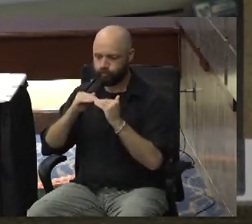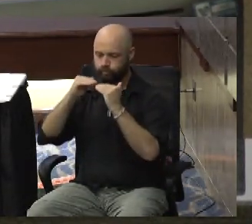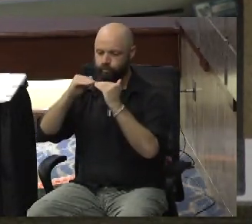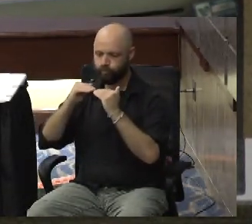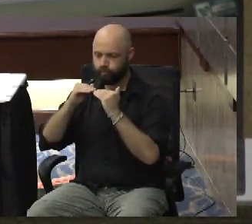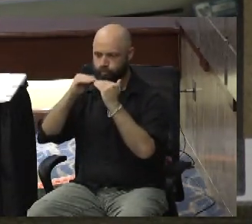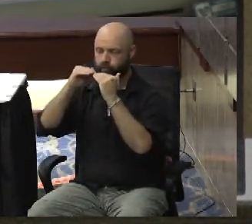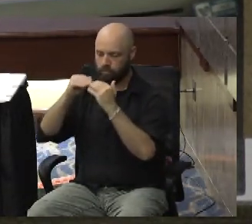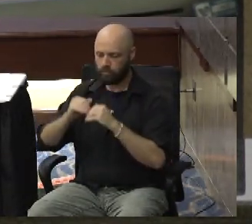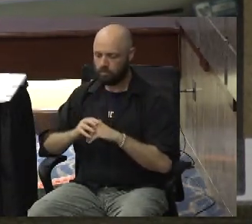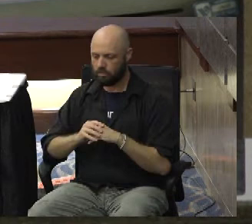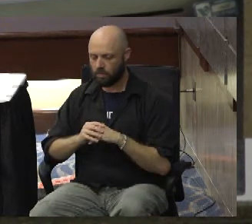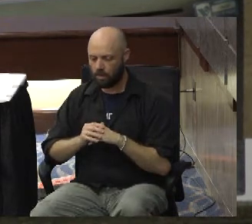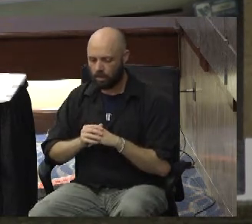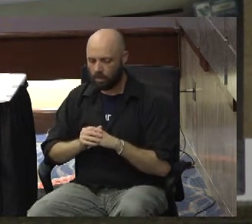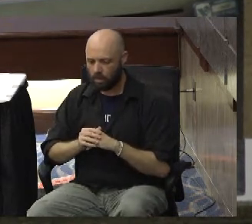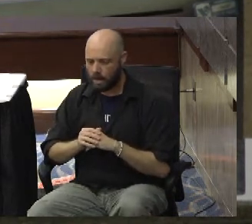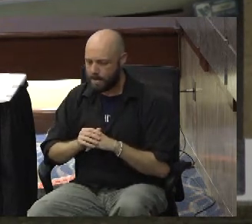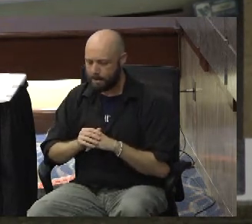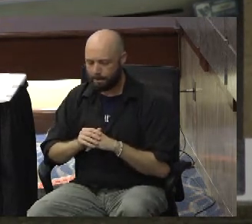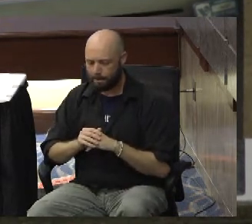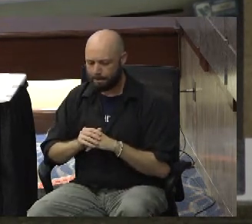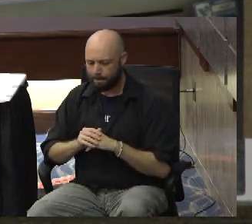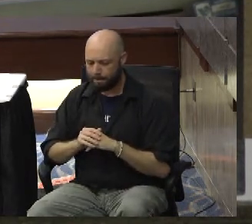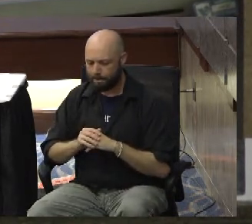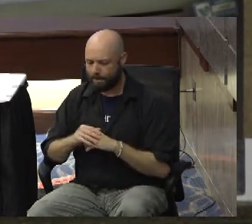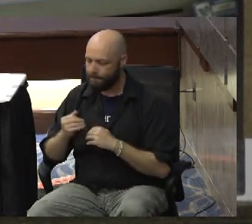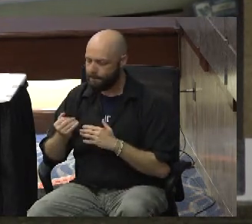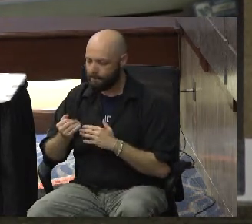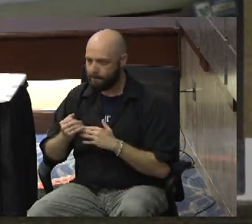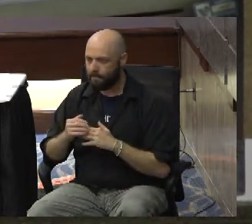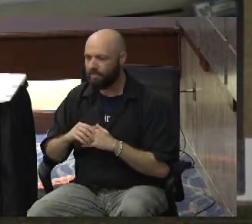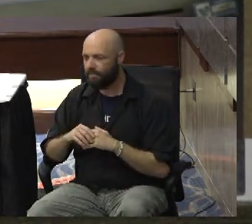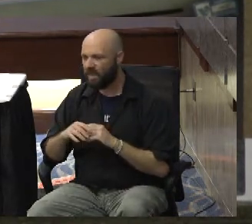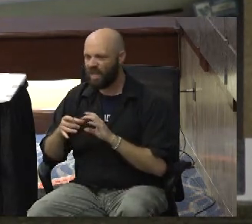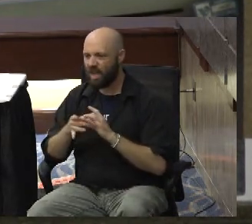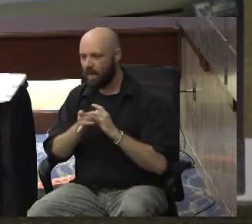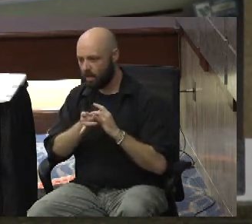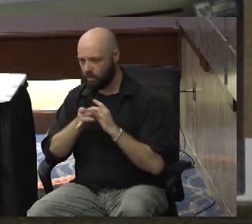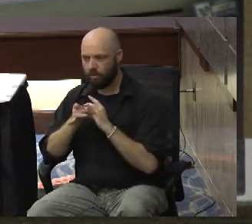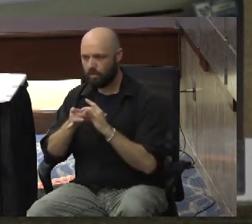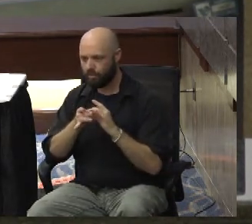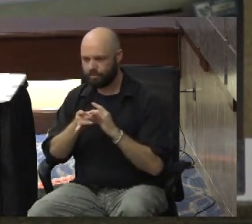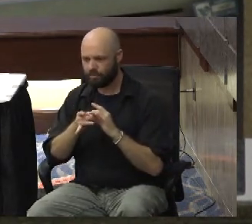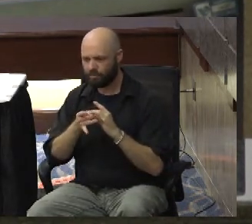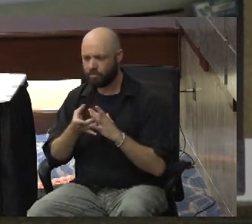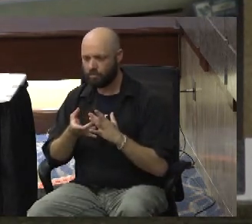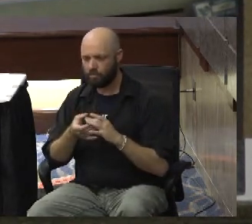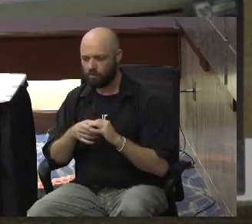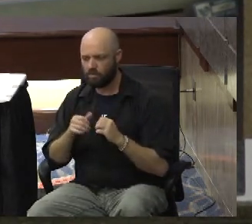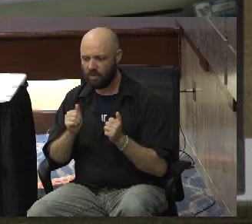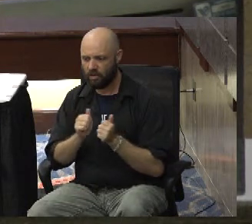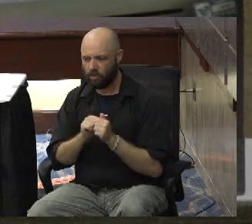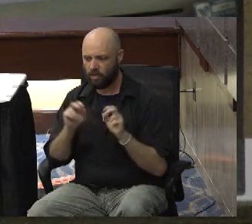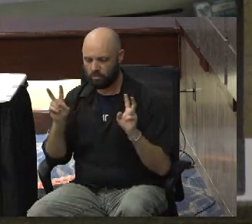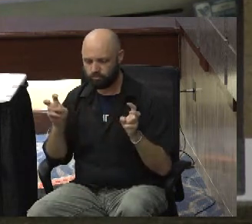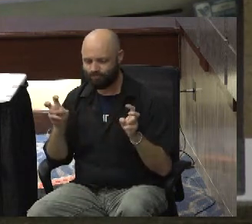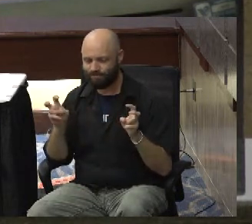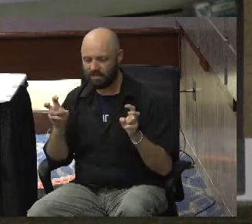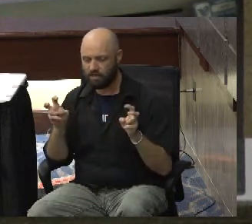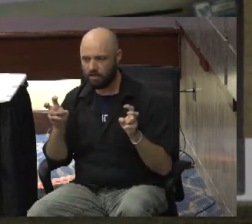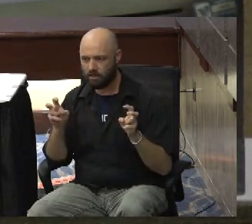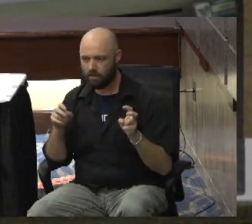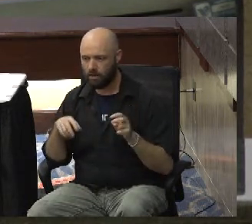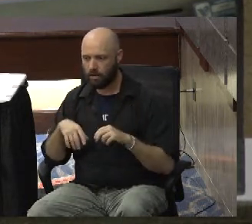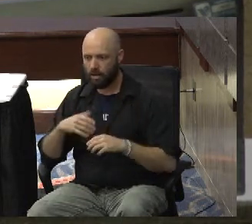are forged, as well as the issues that are raised and addressed. And so, again, I'm glad that